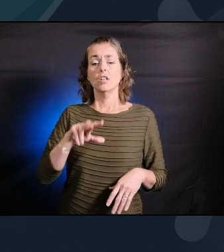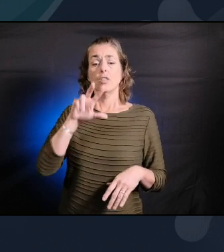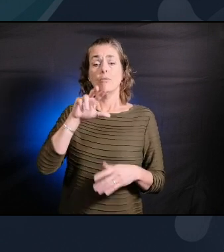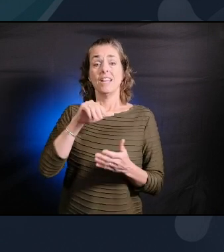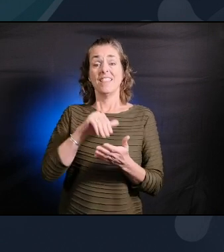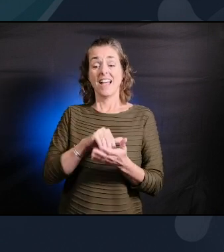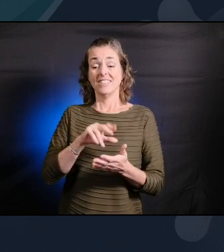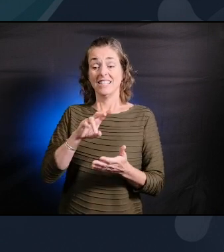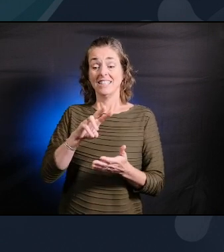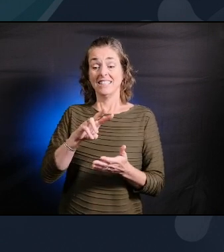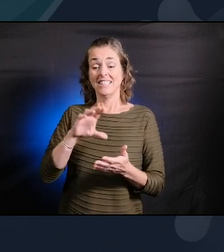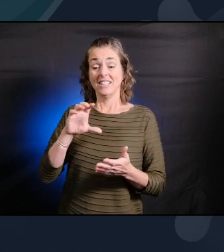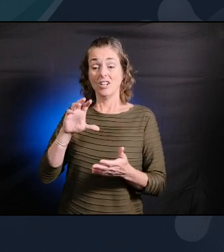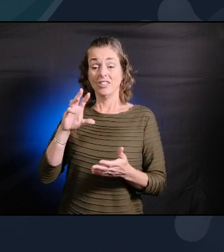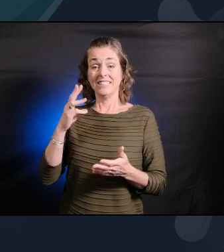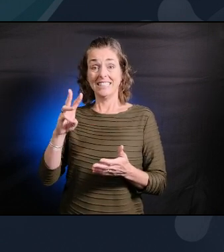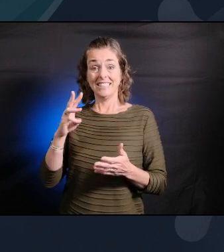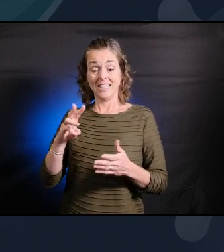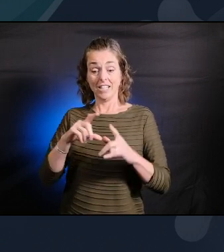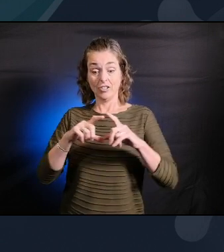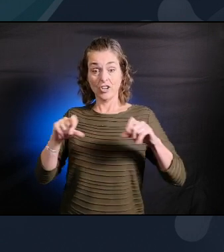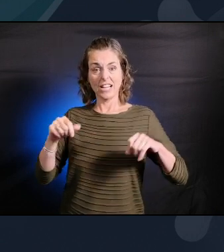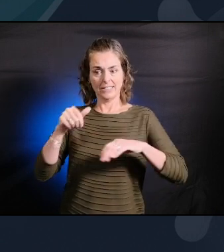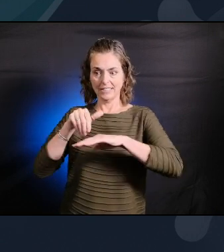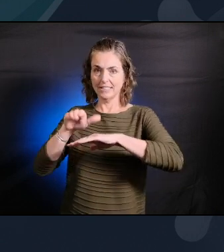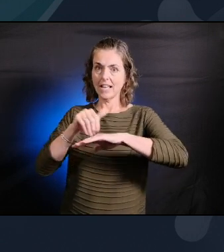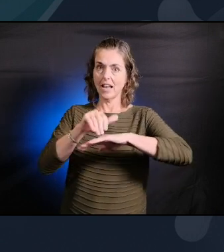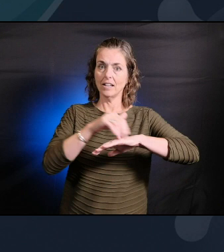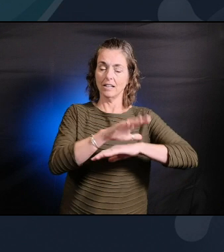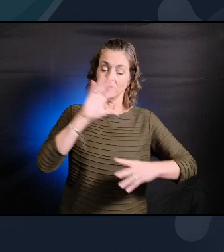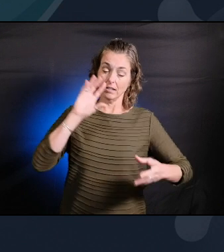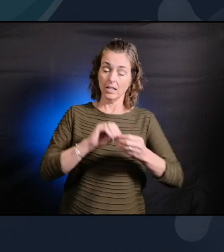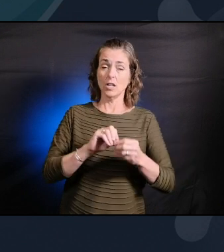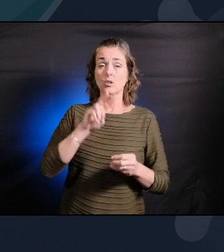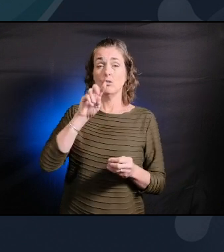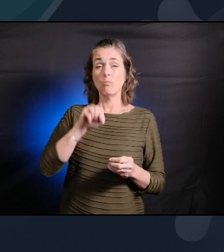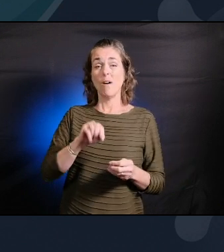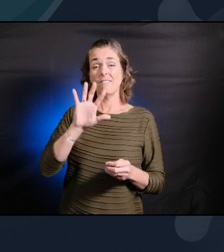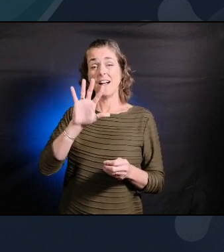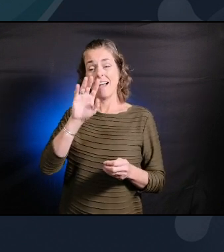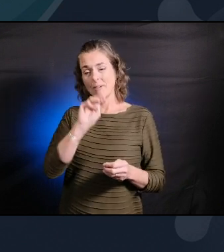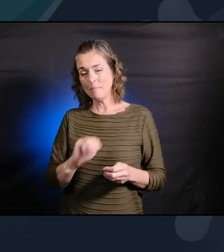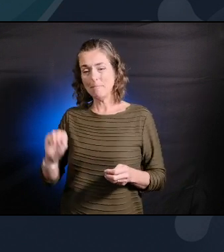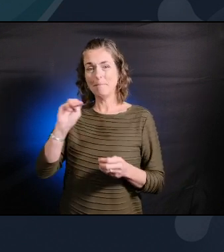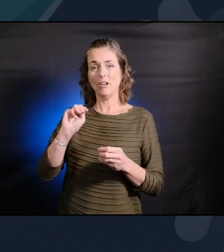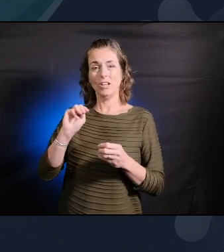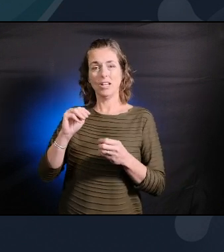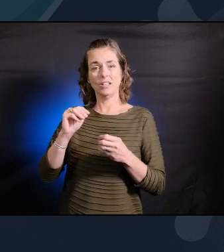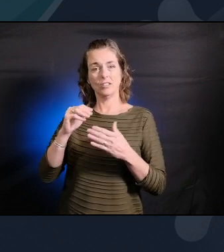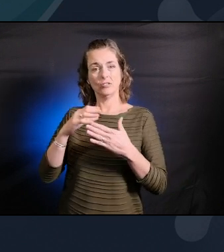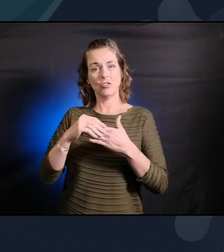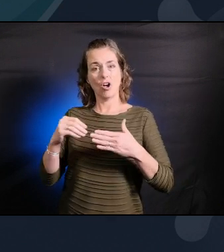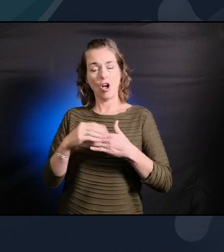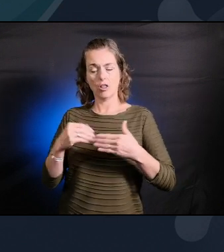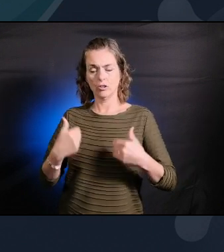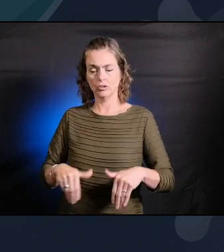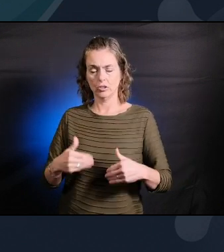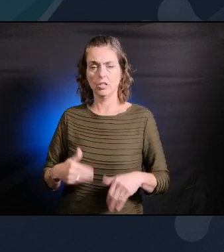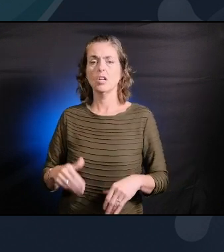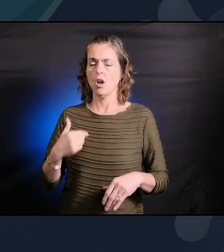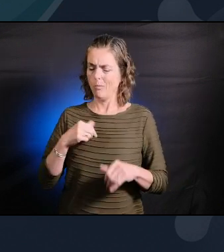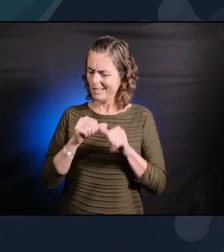3,616 checks were sent out, totaling some $2.5 million. We continue to process